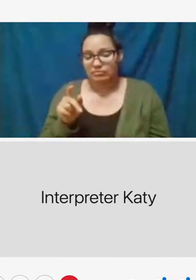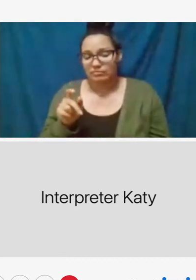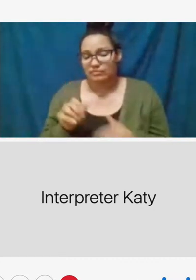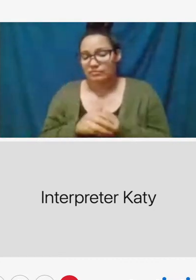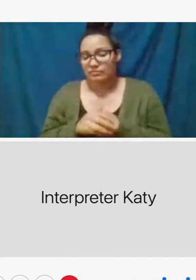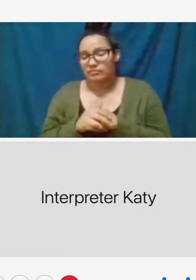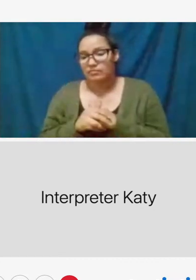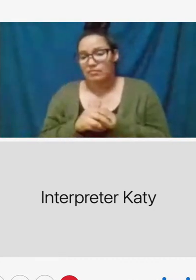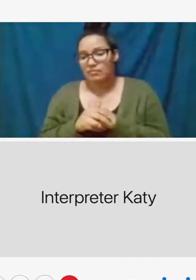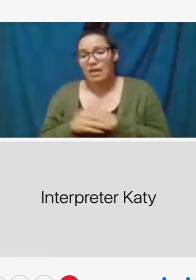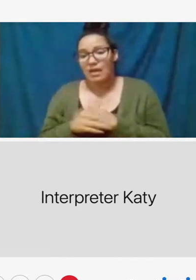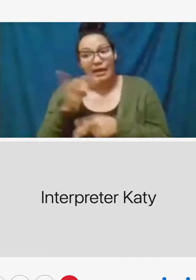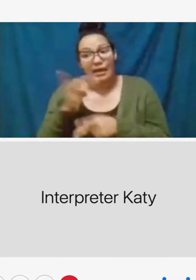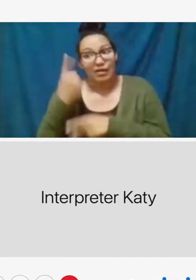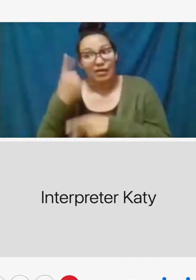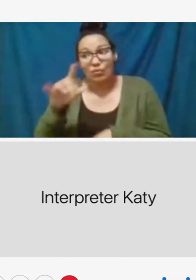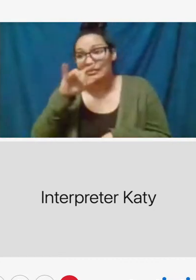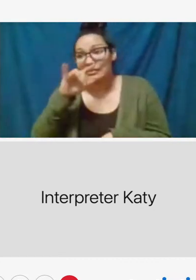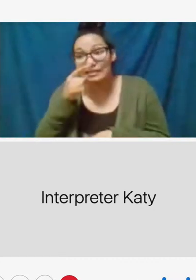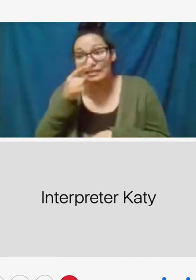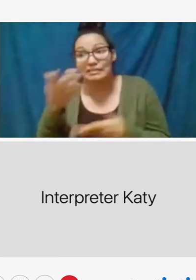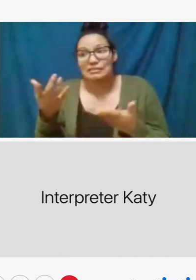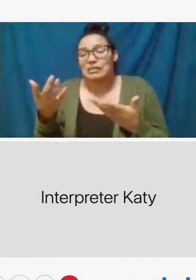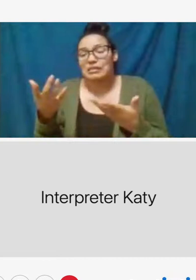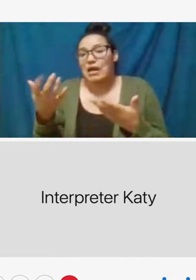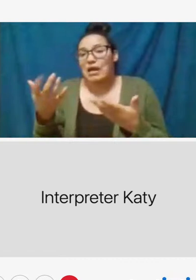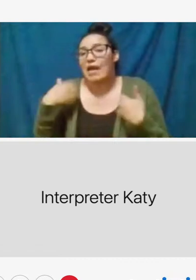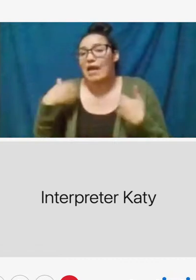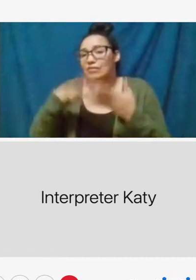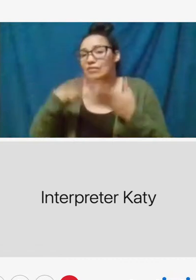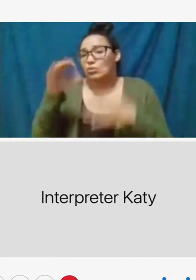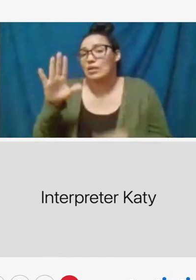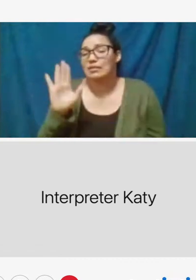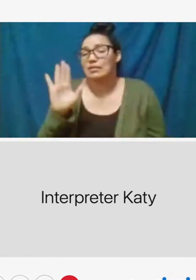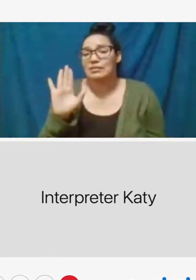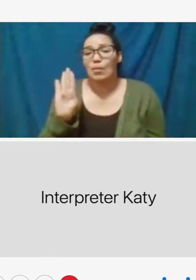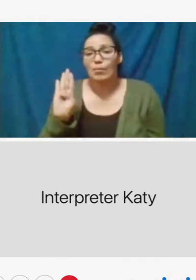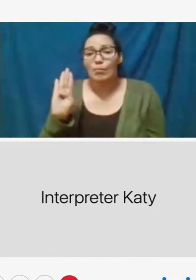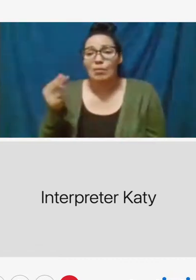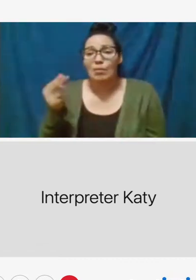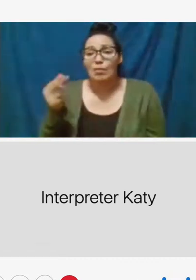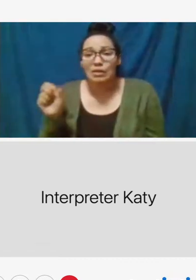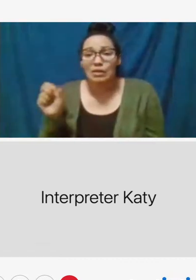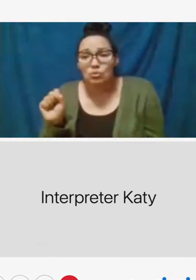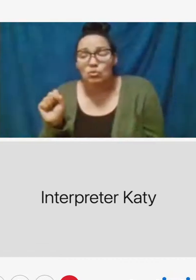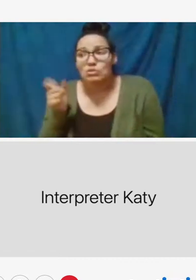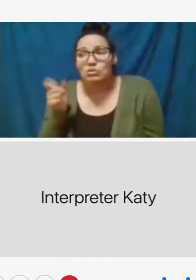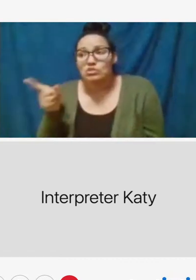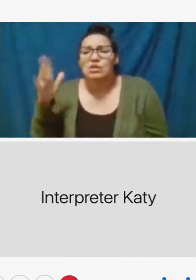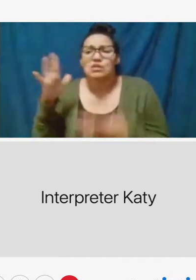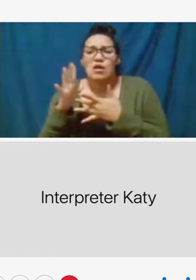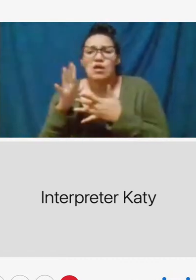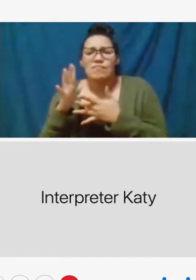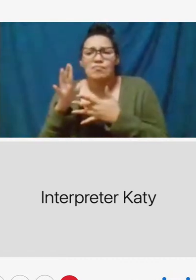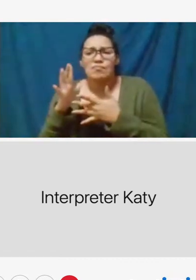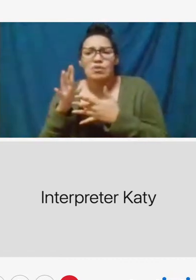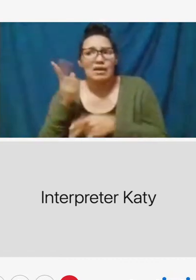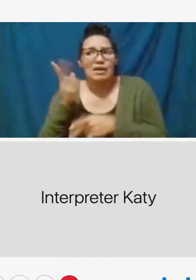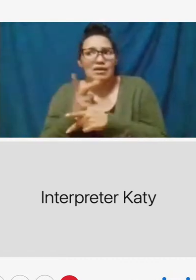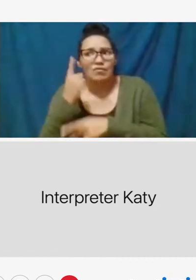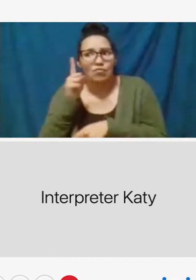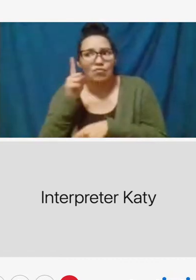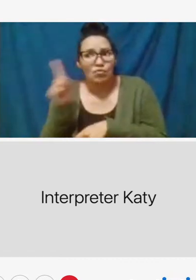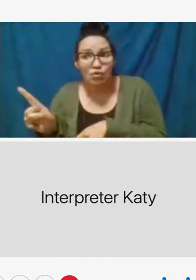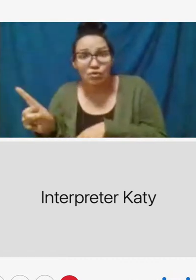have a a student at Bloomington High School you know she's a sophomore and I care for her like I care for every